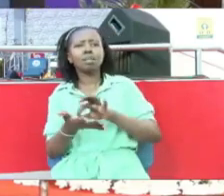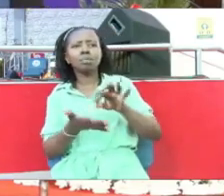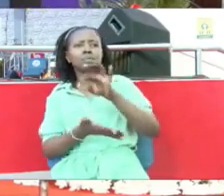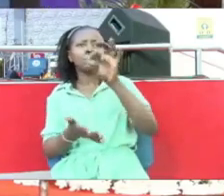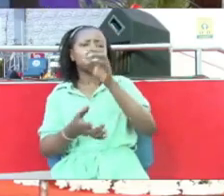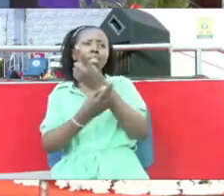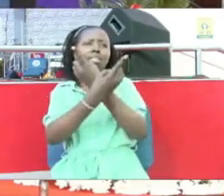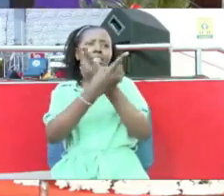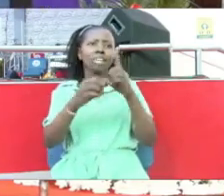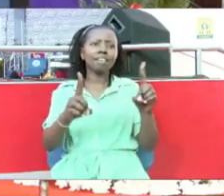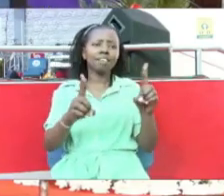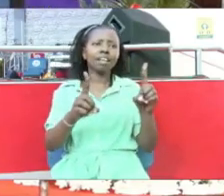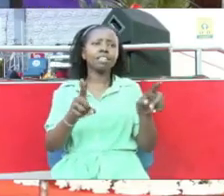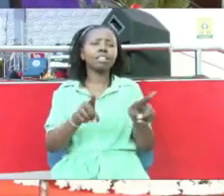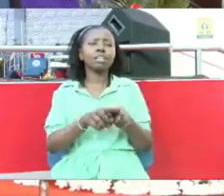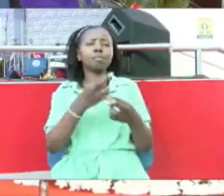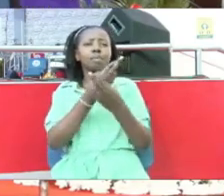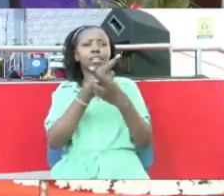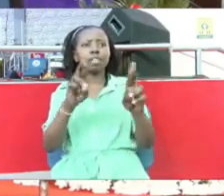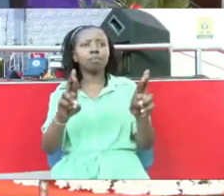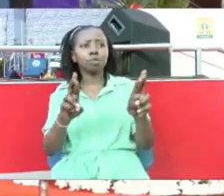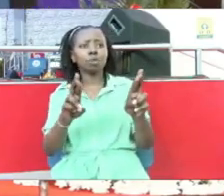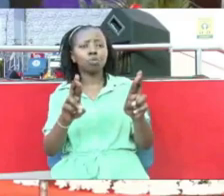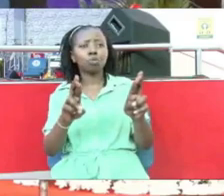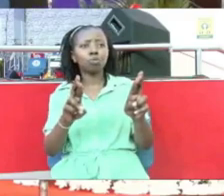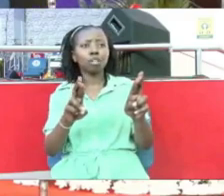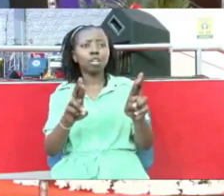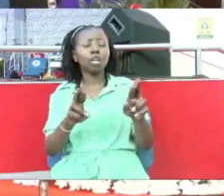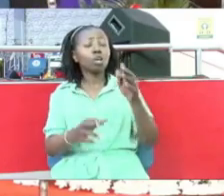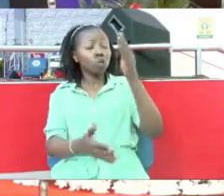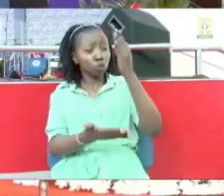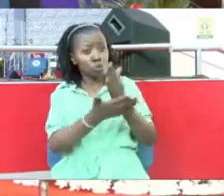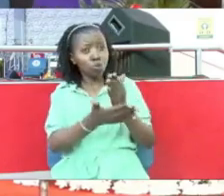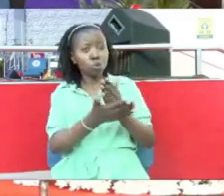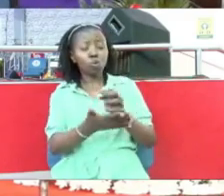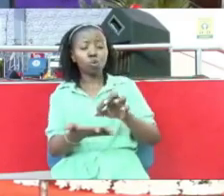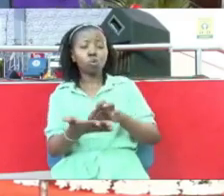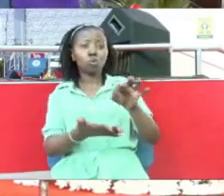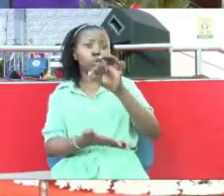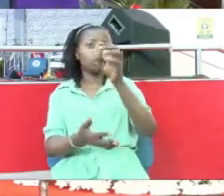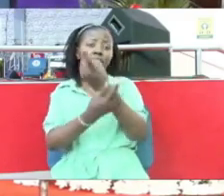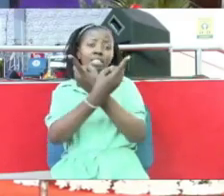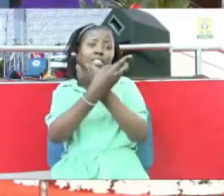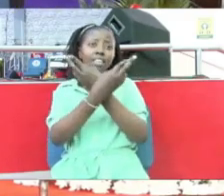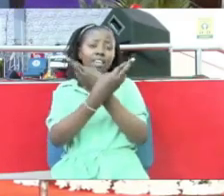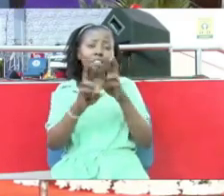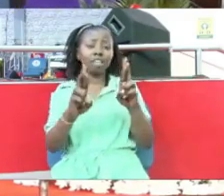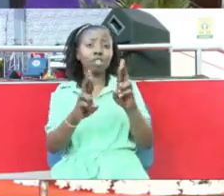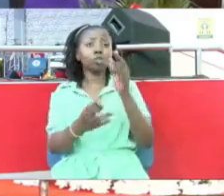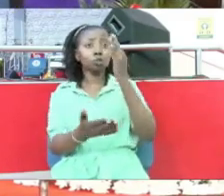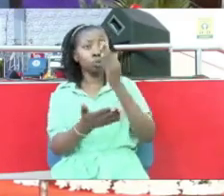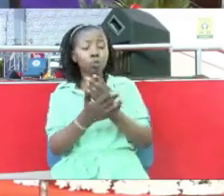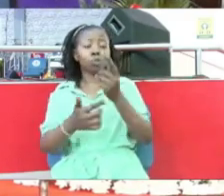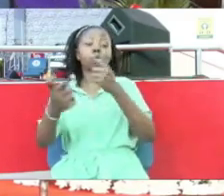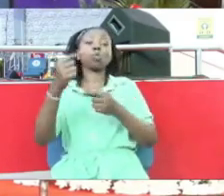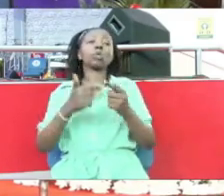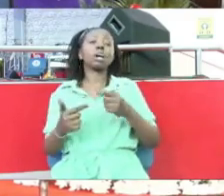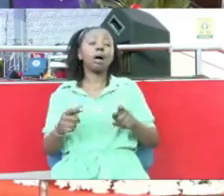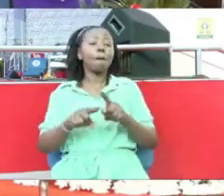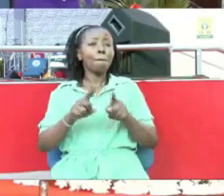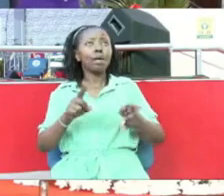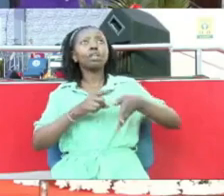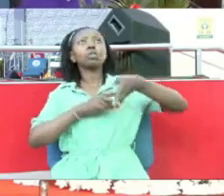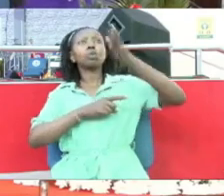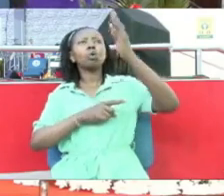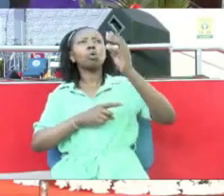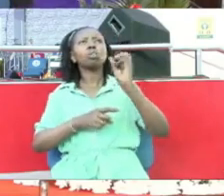revival. Si ufufuo tu wa kiroho. Whereas yes, the spiritual revival will come. Ufufuo wa kiroho utaja kweli. He will raise